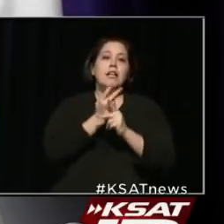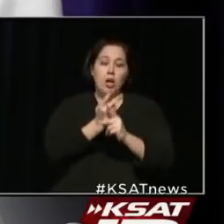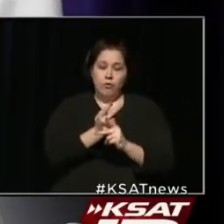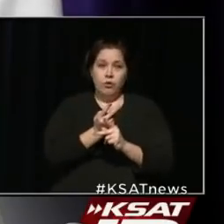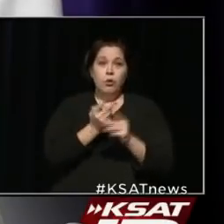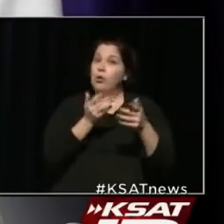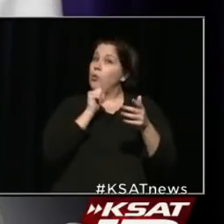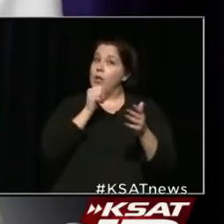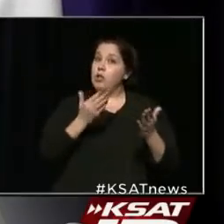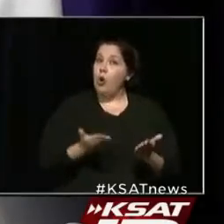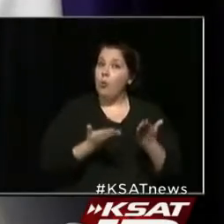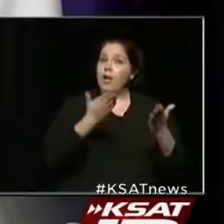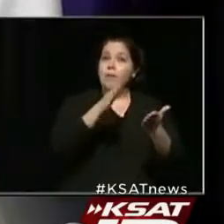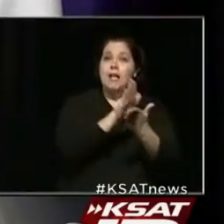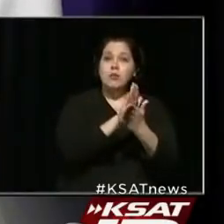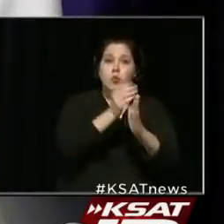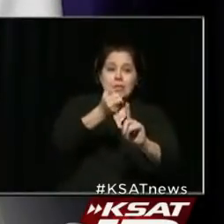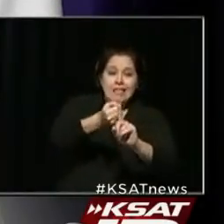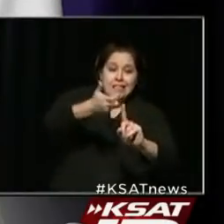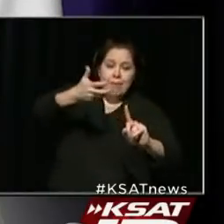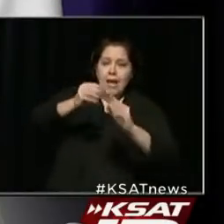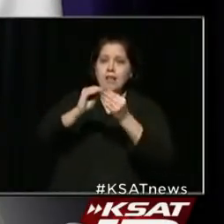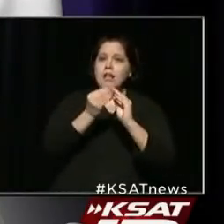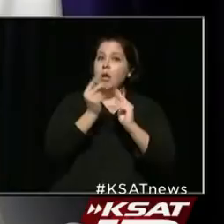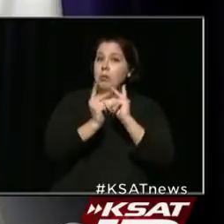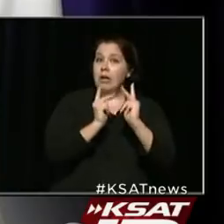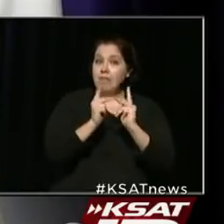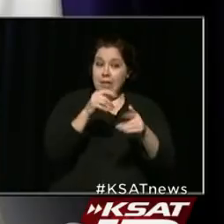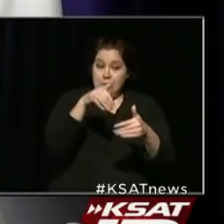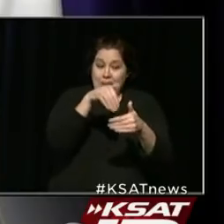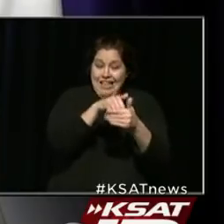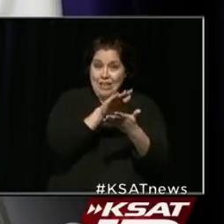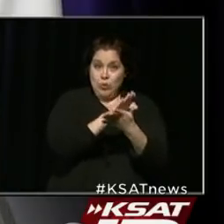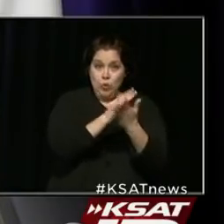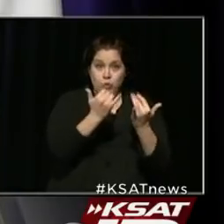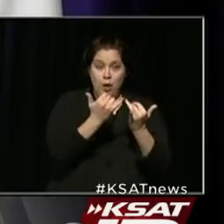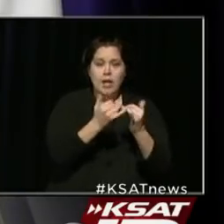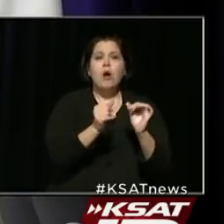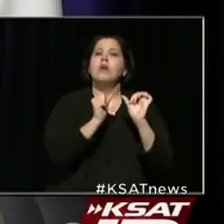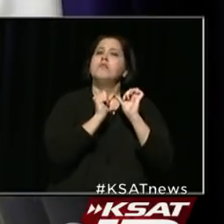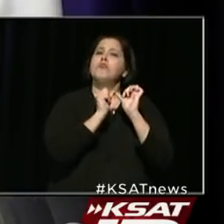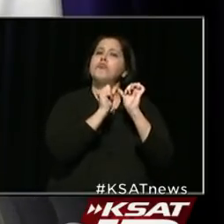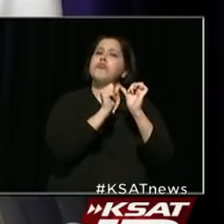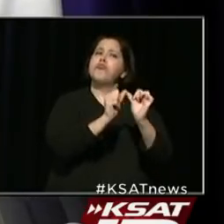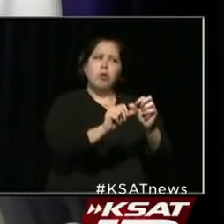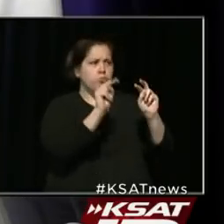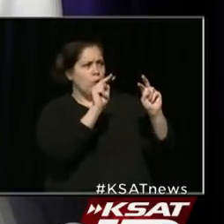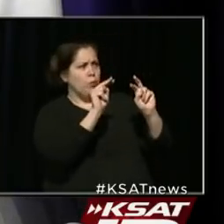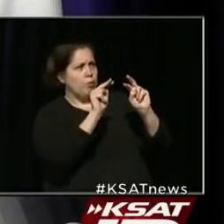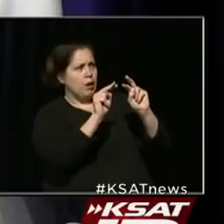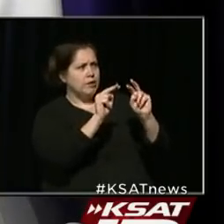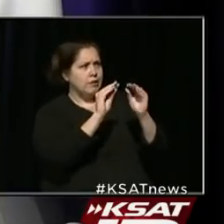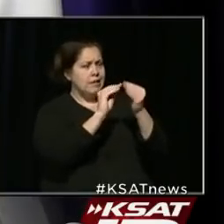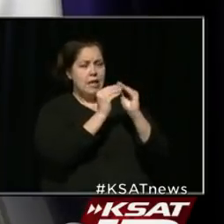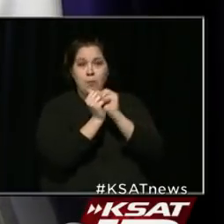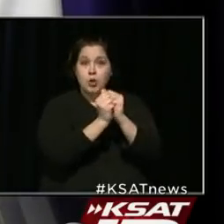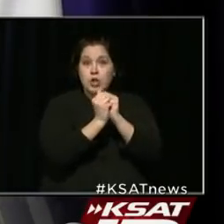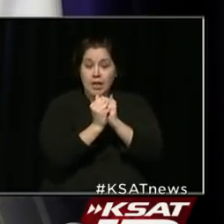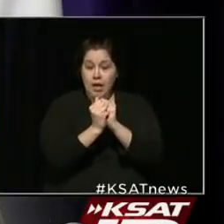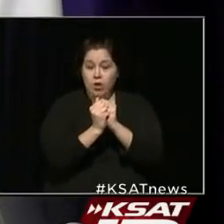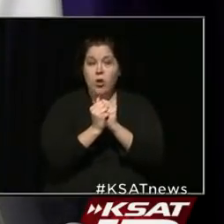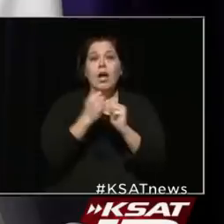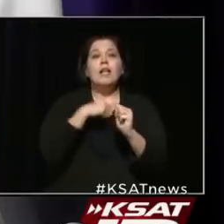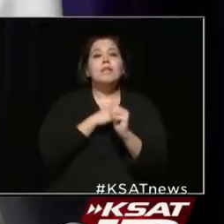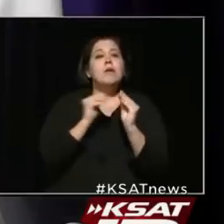not recommend that schools expand the number of in-person learners right now. Stay the course. Let's all watch the numbers together, and of course, let's be